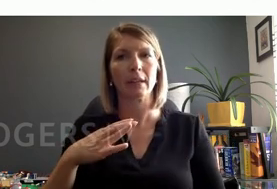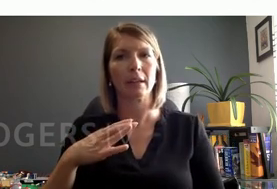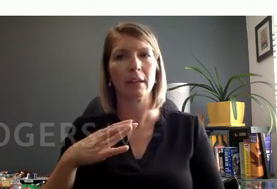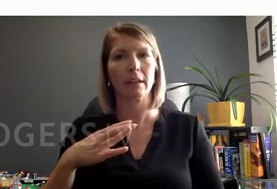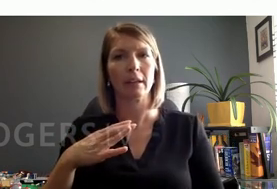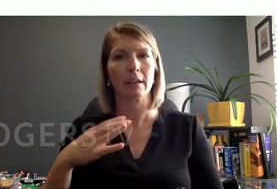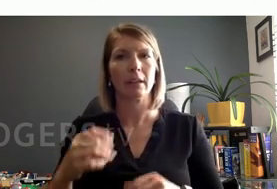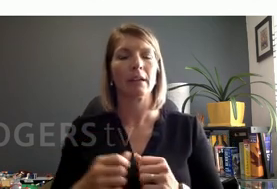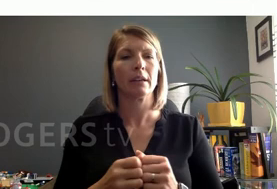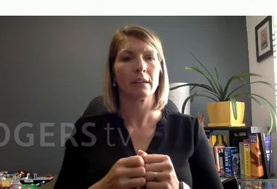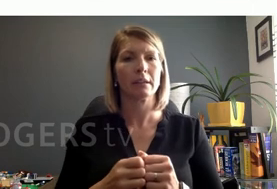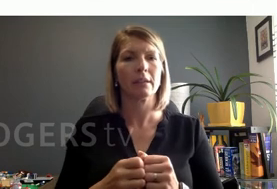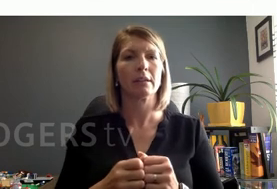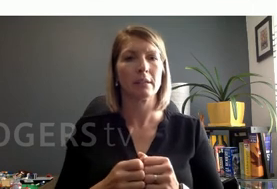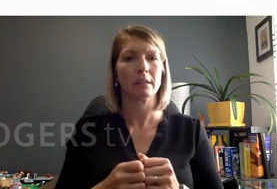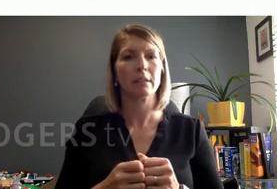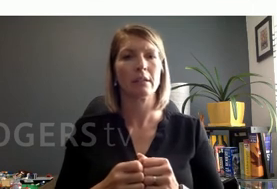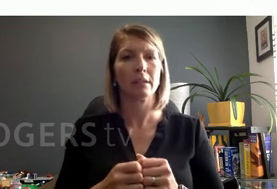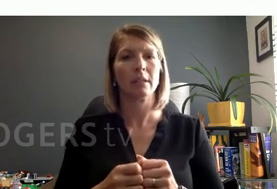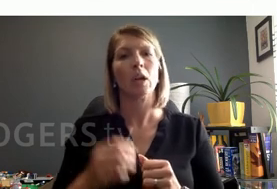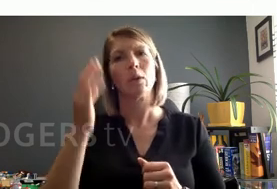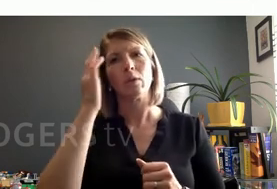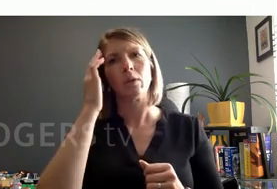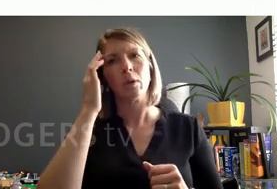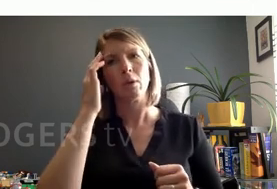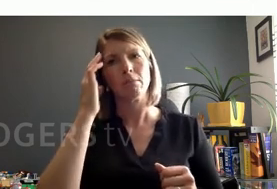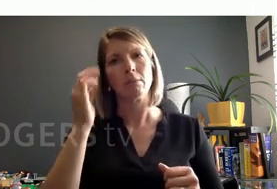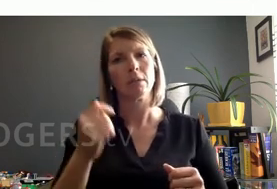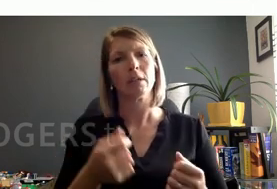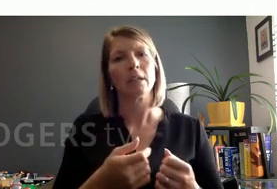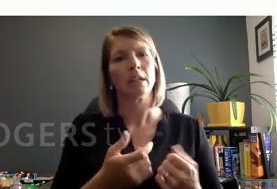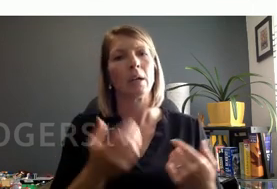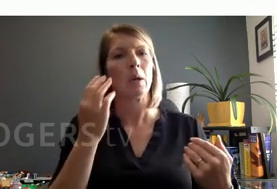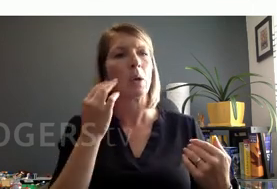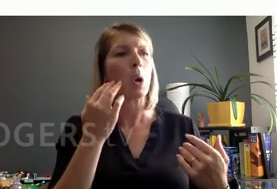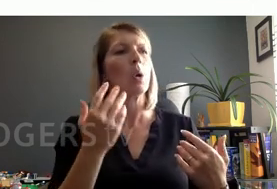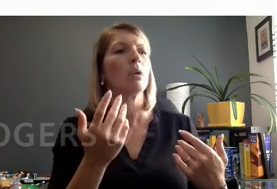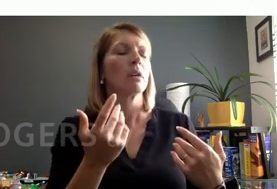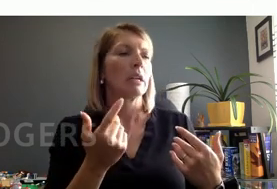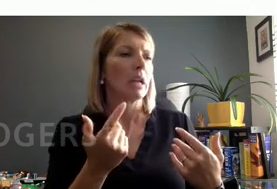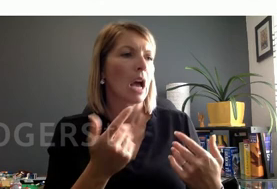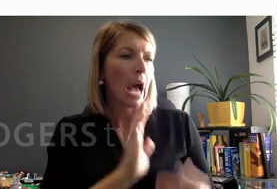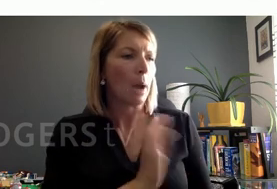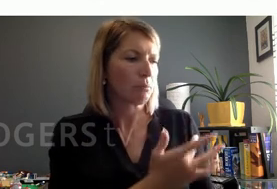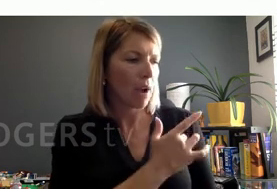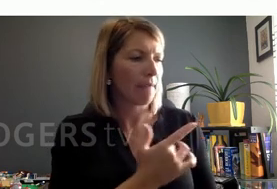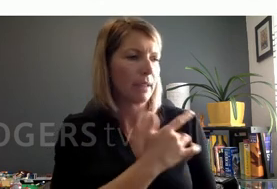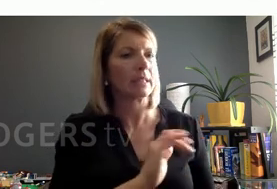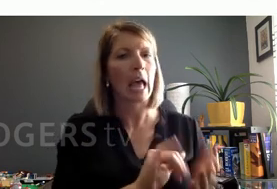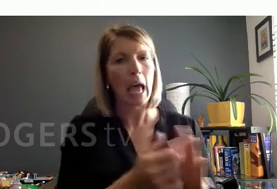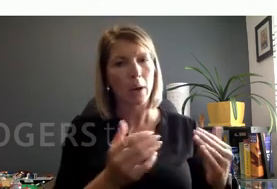to having more discussions about, because ultimately this is about, how do you really help a province thrive? How do you go forward? Diversity is a